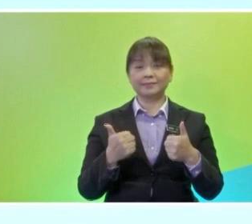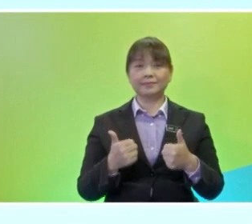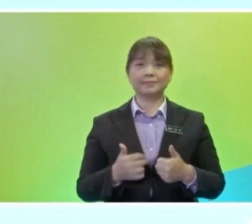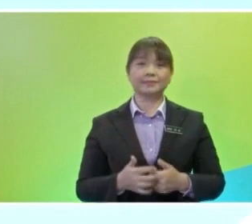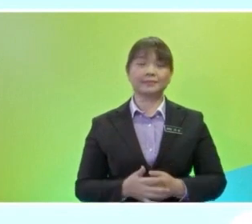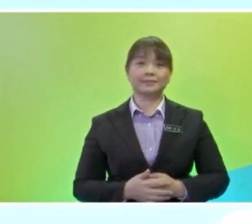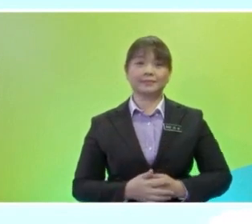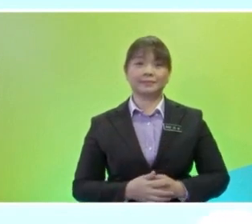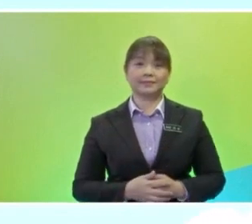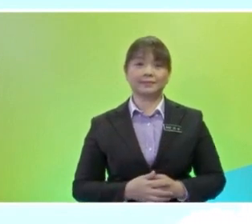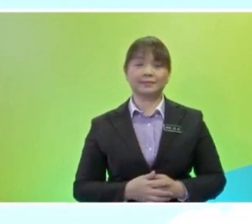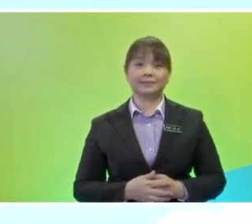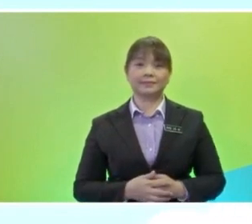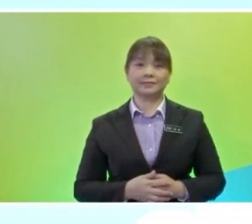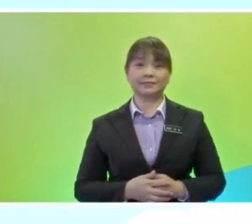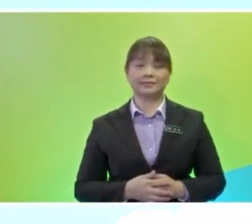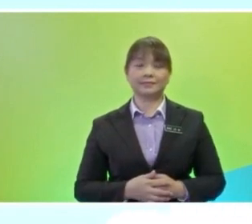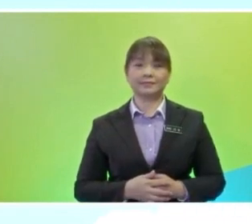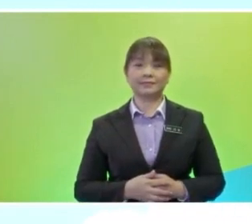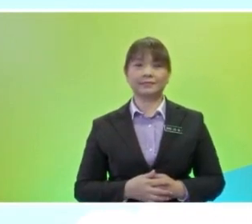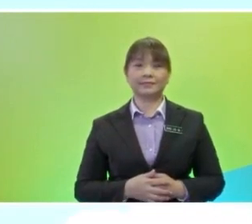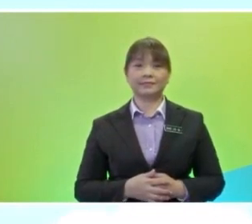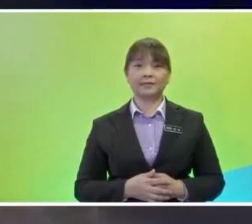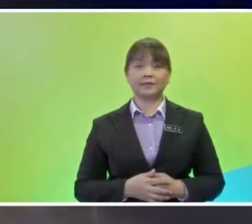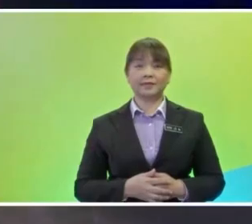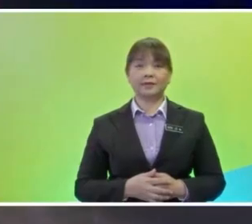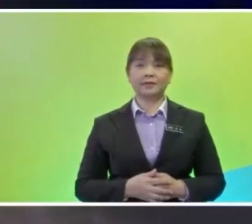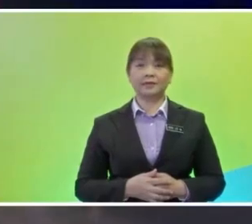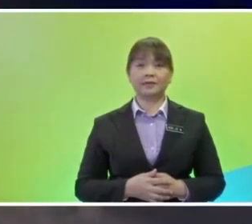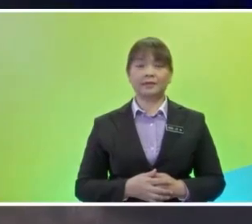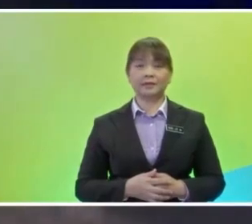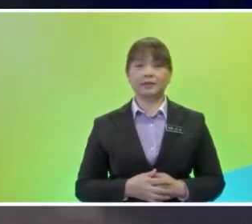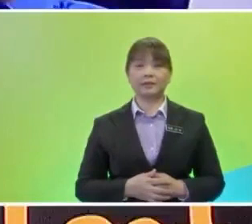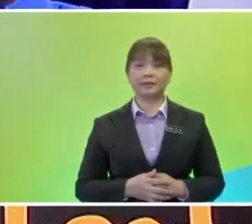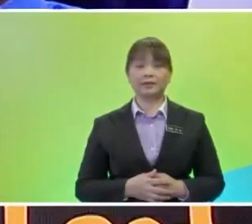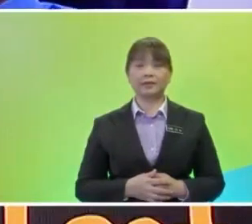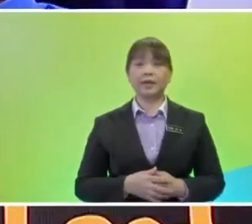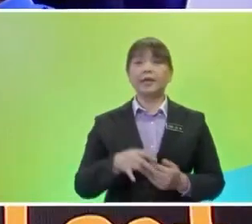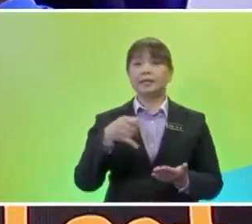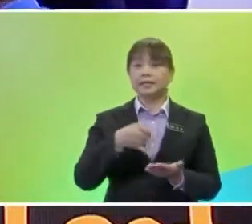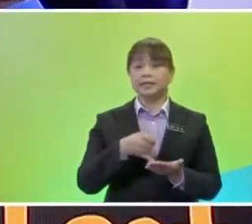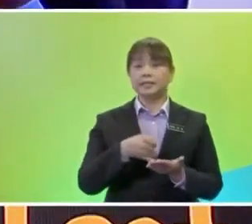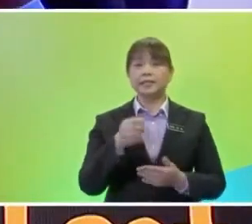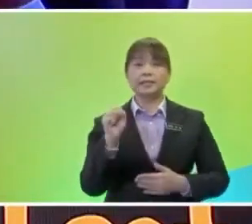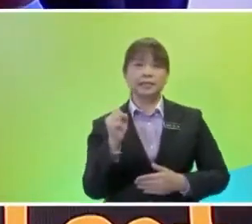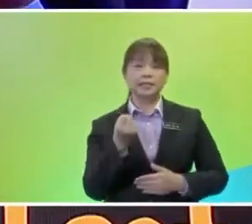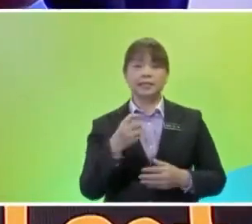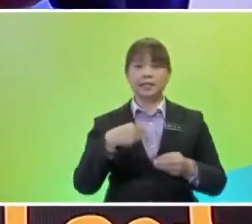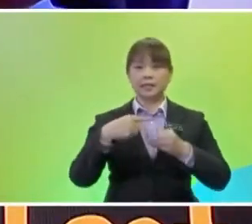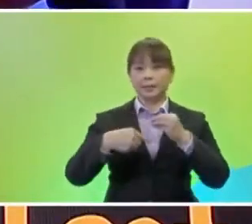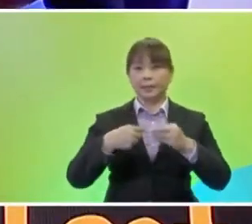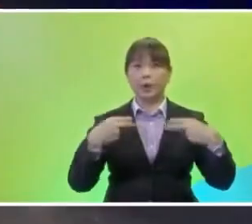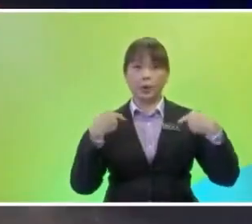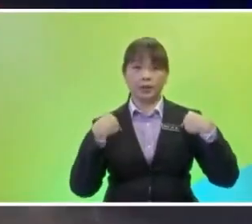Okay, that's great. Thank you so much. All right, Ms. Zakiah, I can't wait to learn today because I'm pretty sure it's about holiday, right? Yes. Mm. Our topic